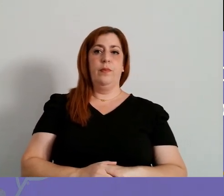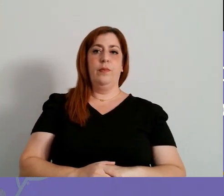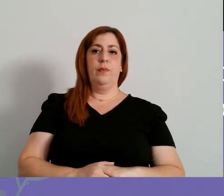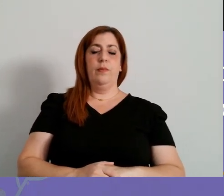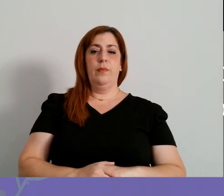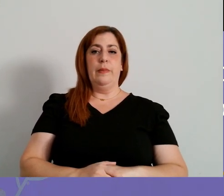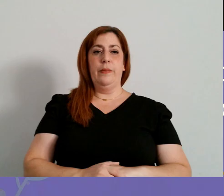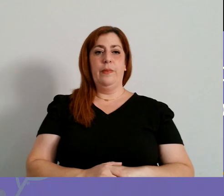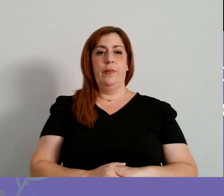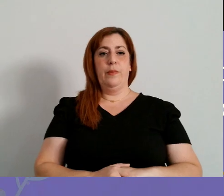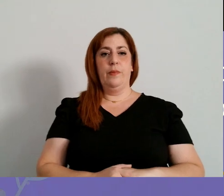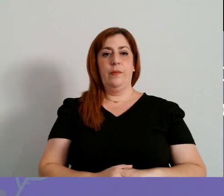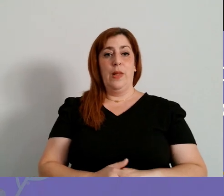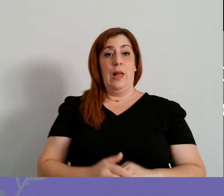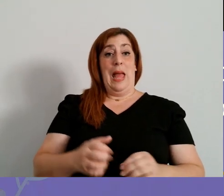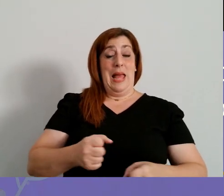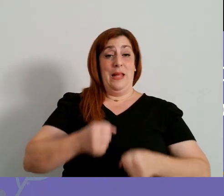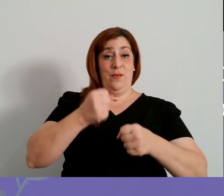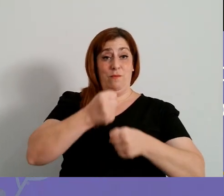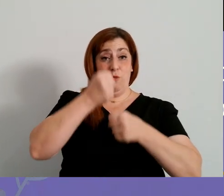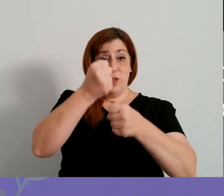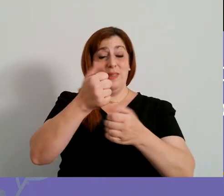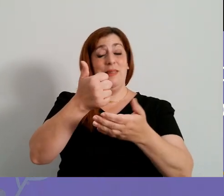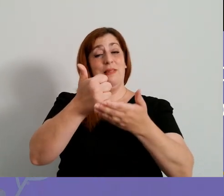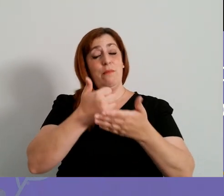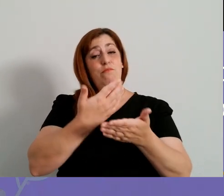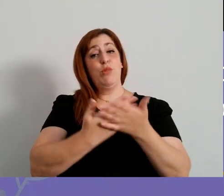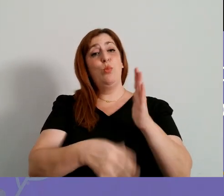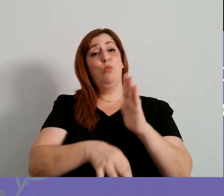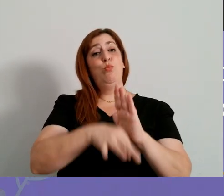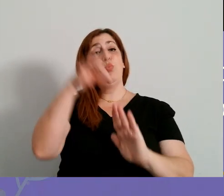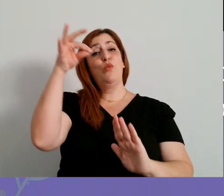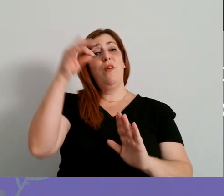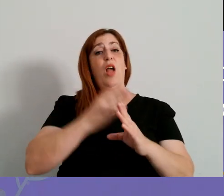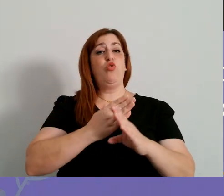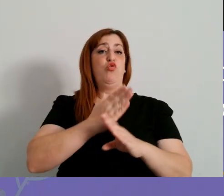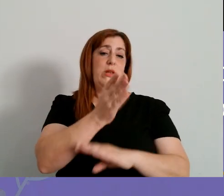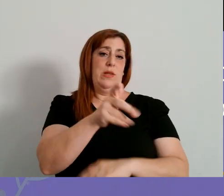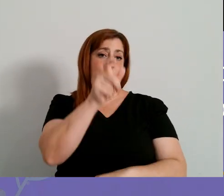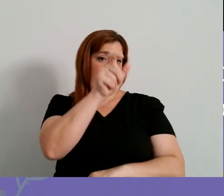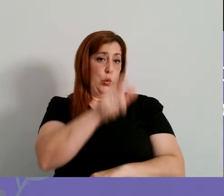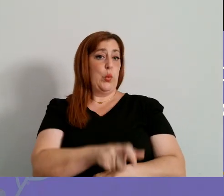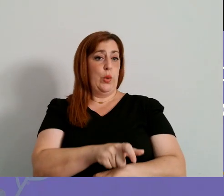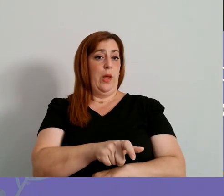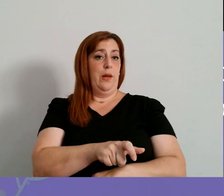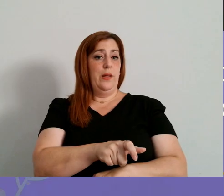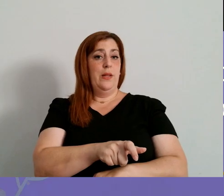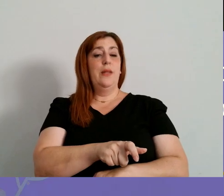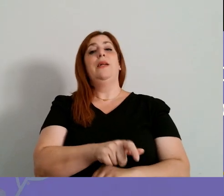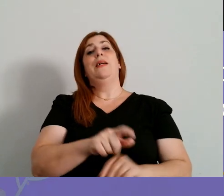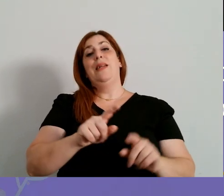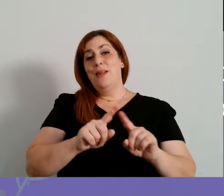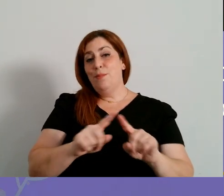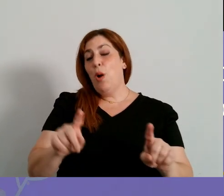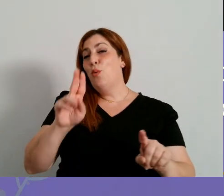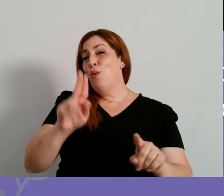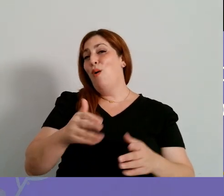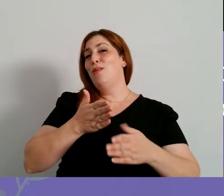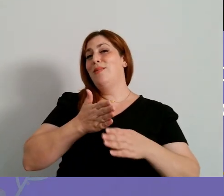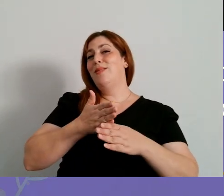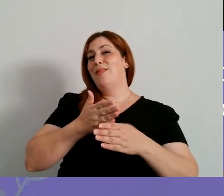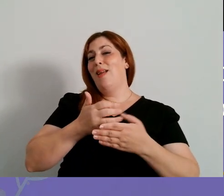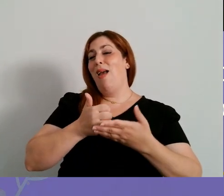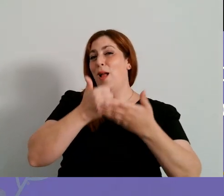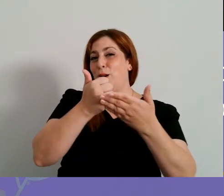So advocacy doesn't only improve access for the individual, which is super important, but it also paves the way